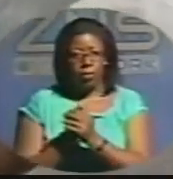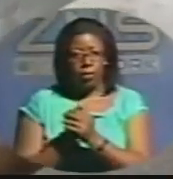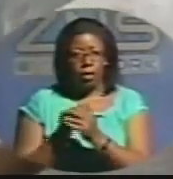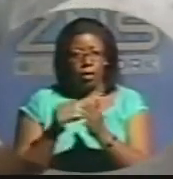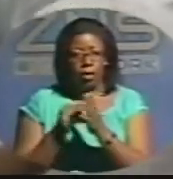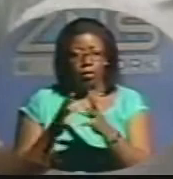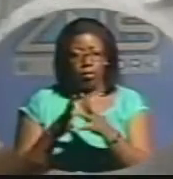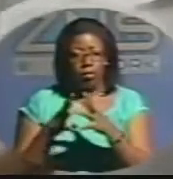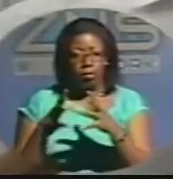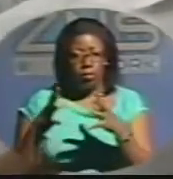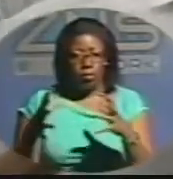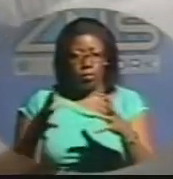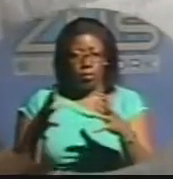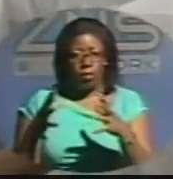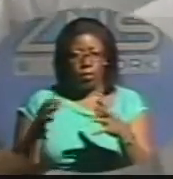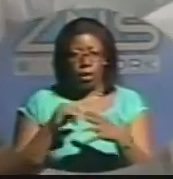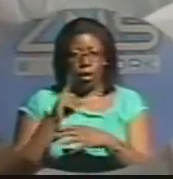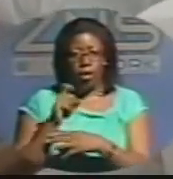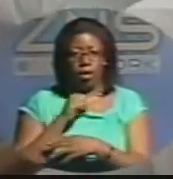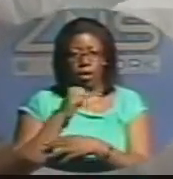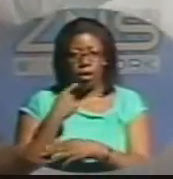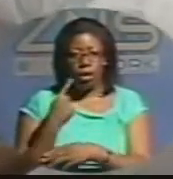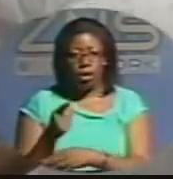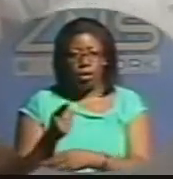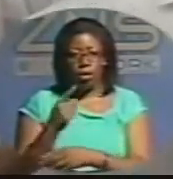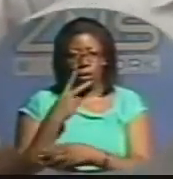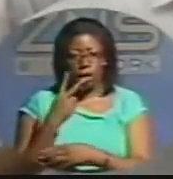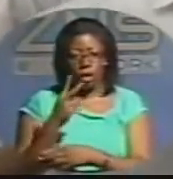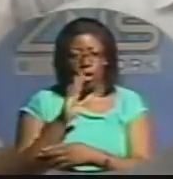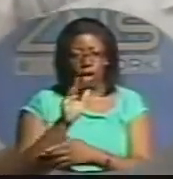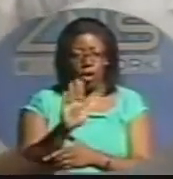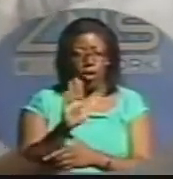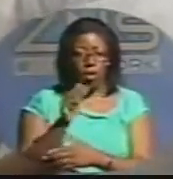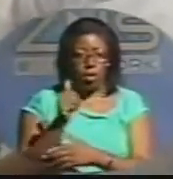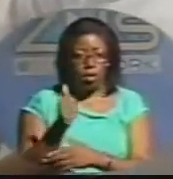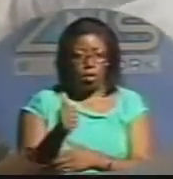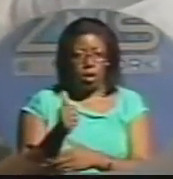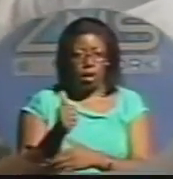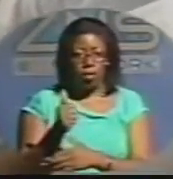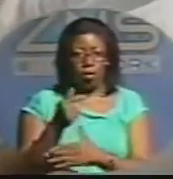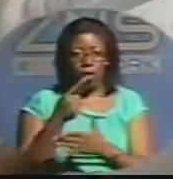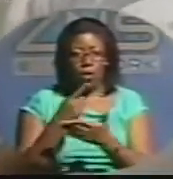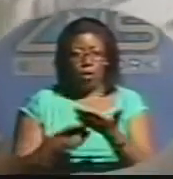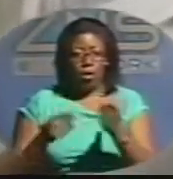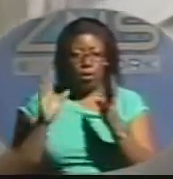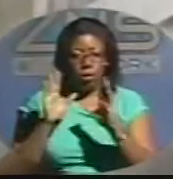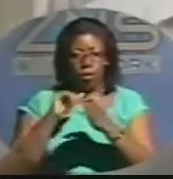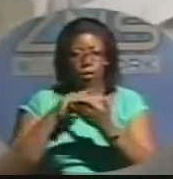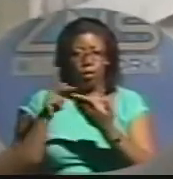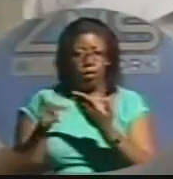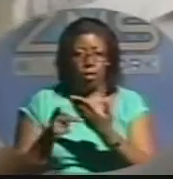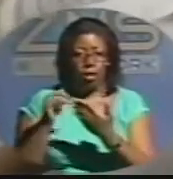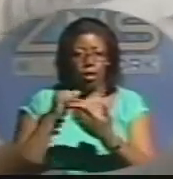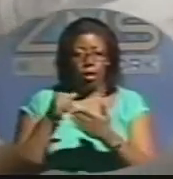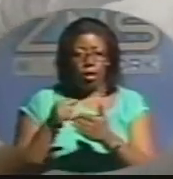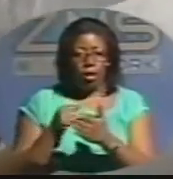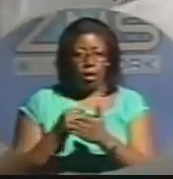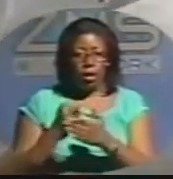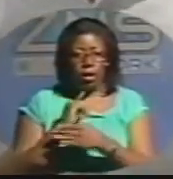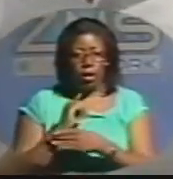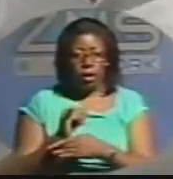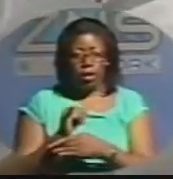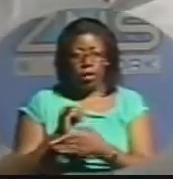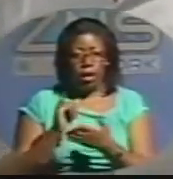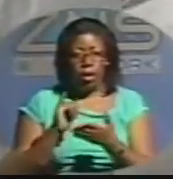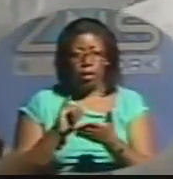vote of confidence. I need not tell you, you can see for yourself what a magnificent project it is. And it